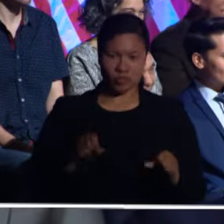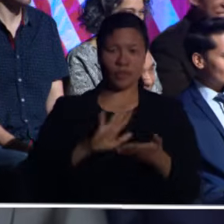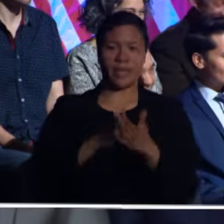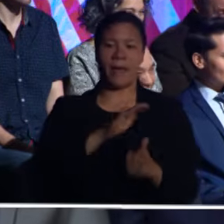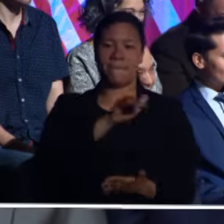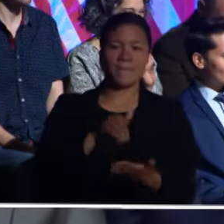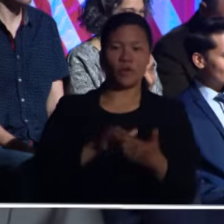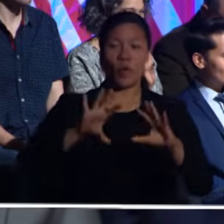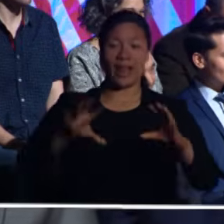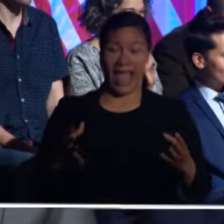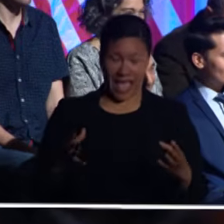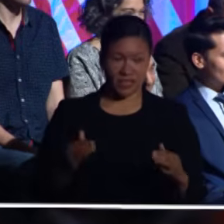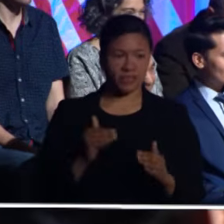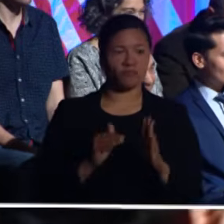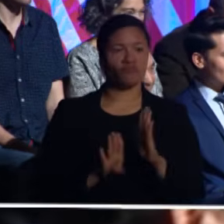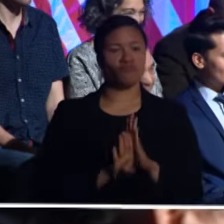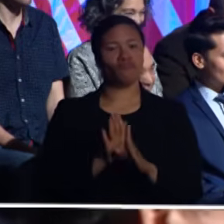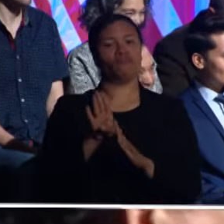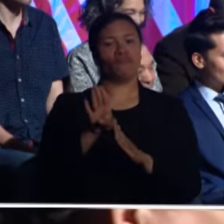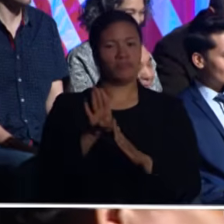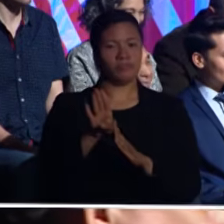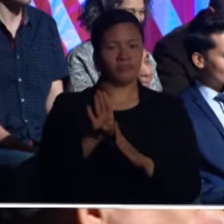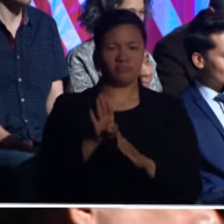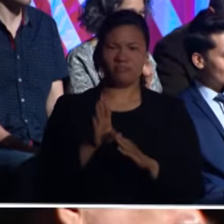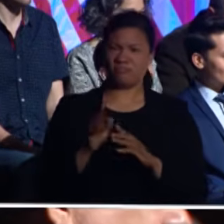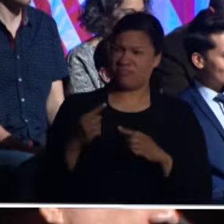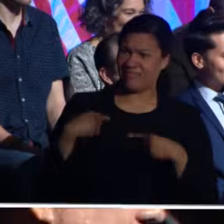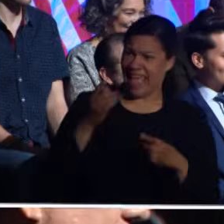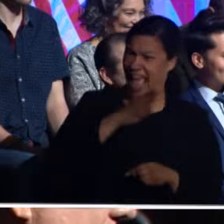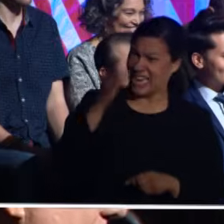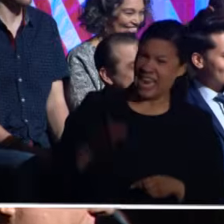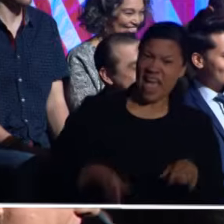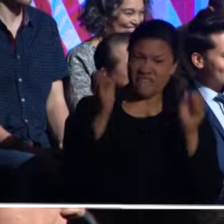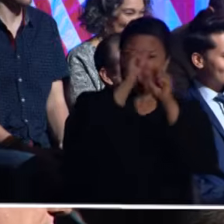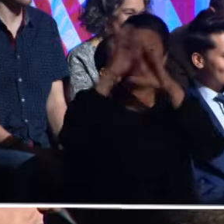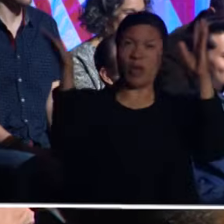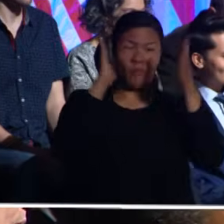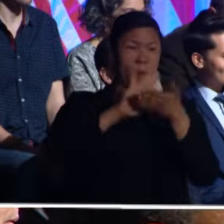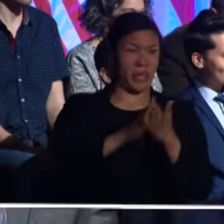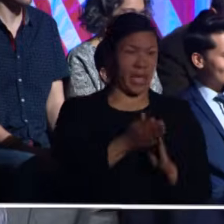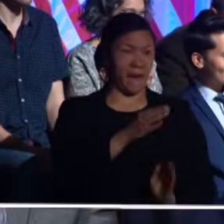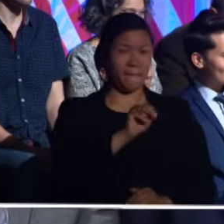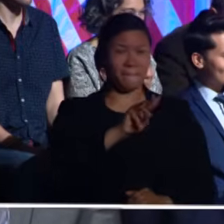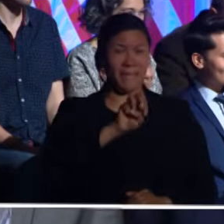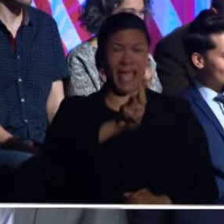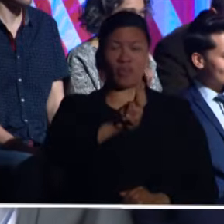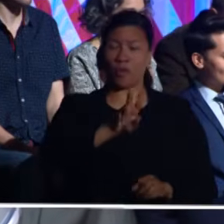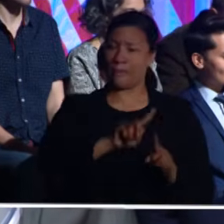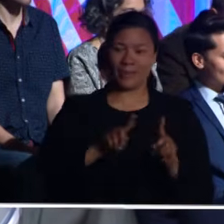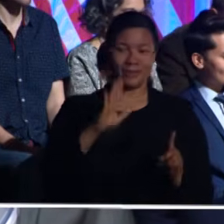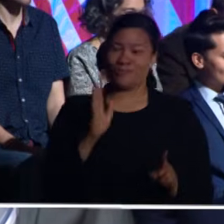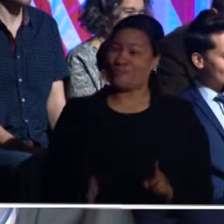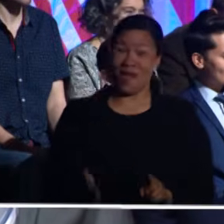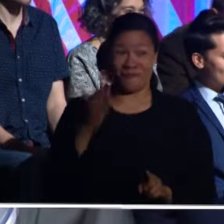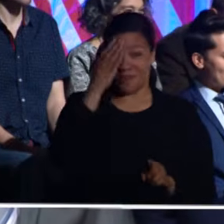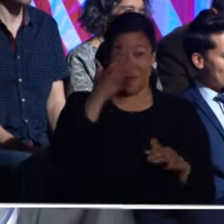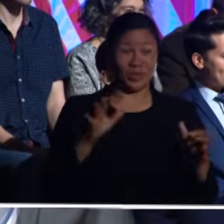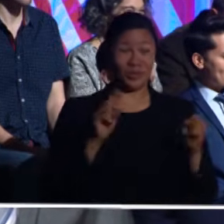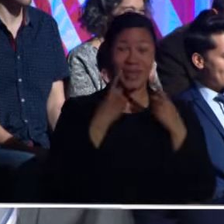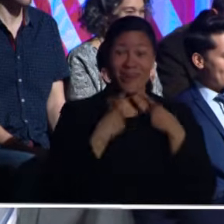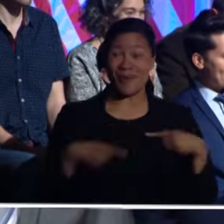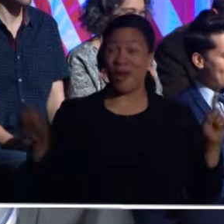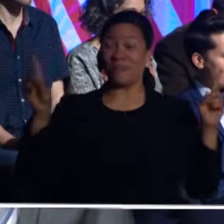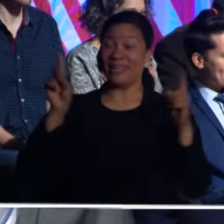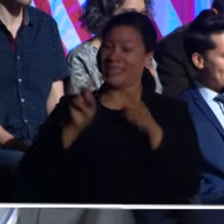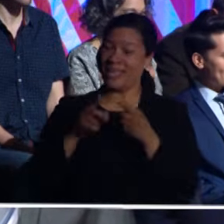class. I never dreamed of being mayor, but you never know what you can do until you put